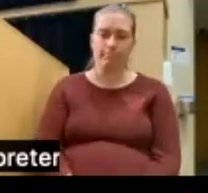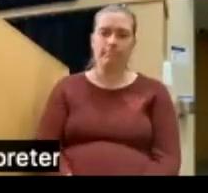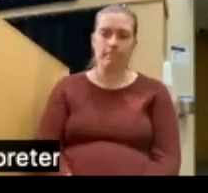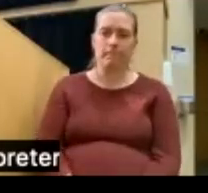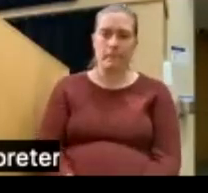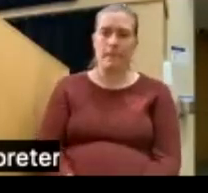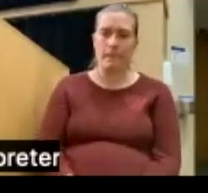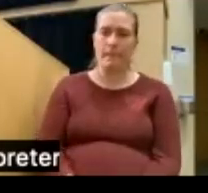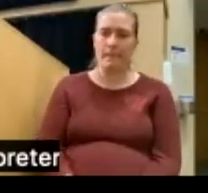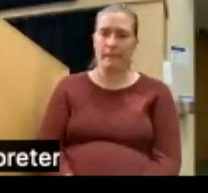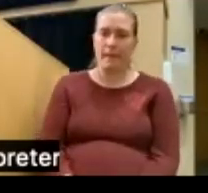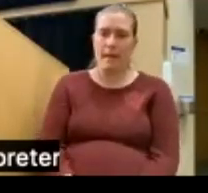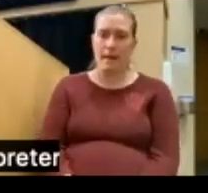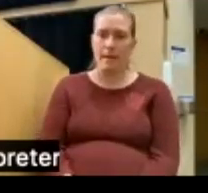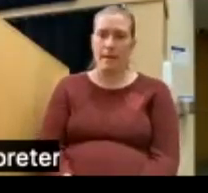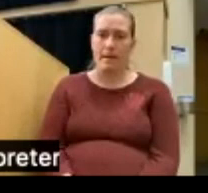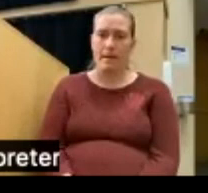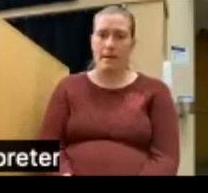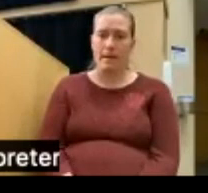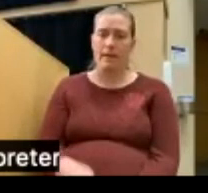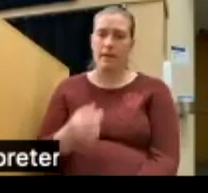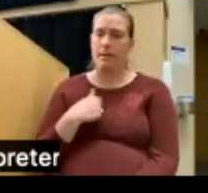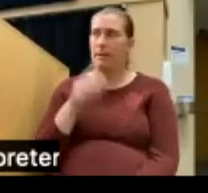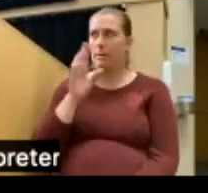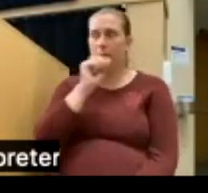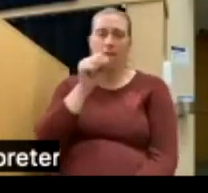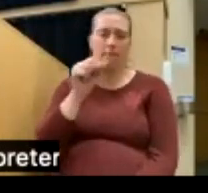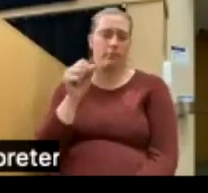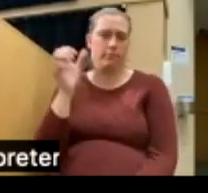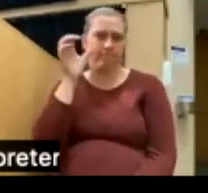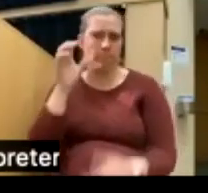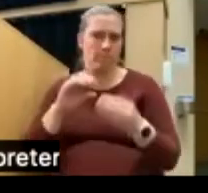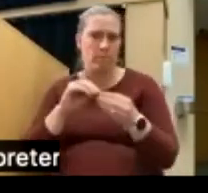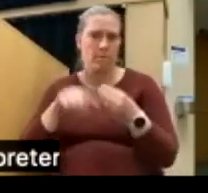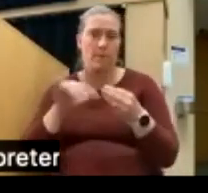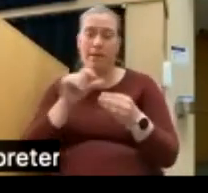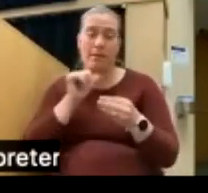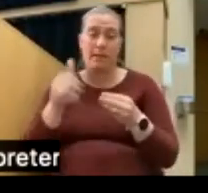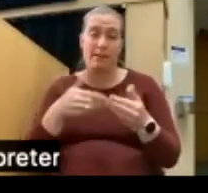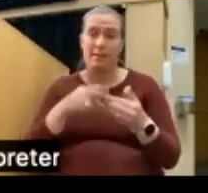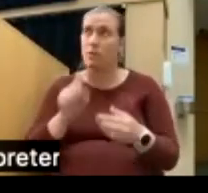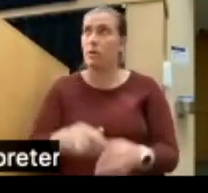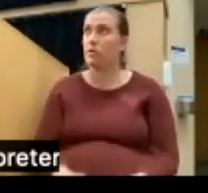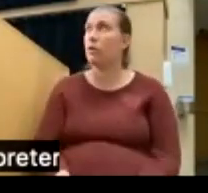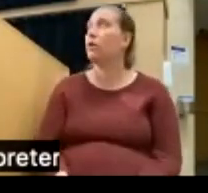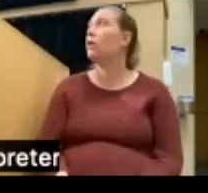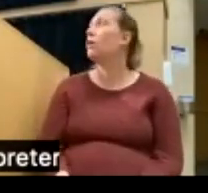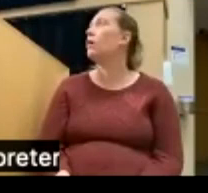places. I would love to hear more though, because I agree. It's not an answered question.